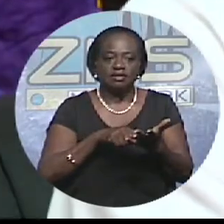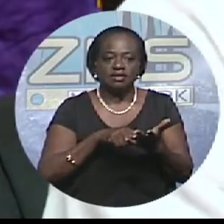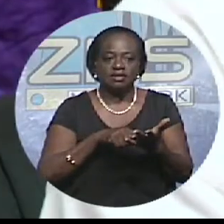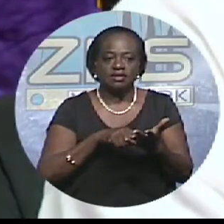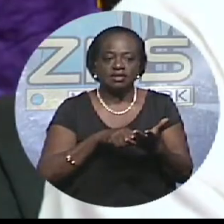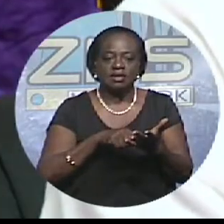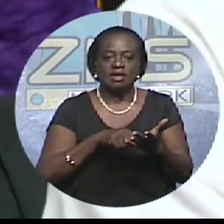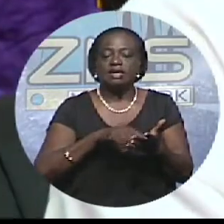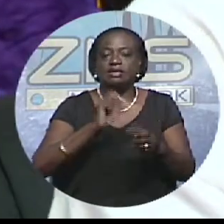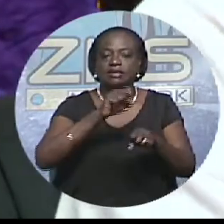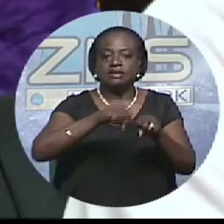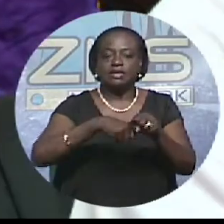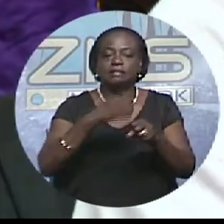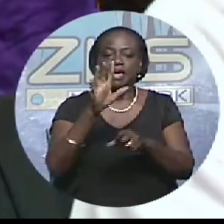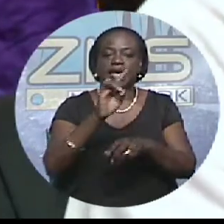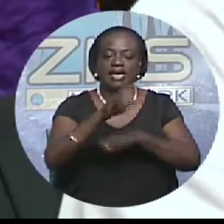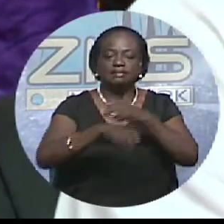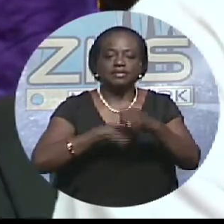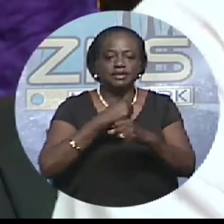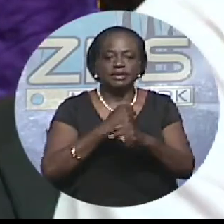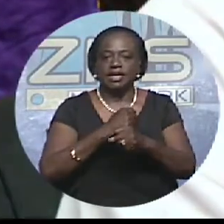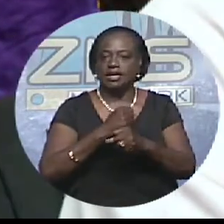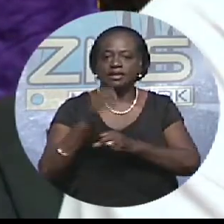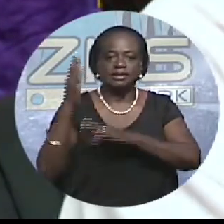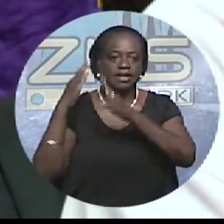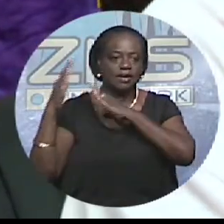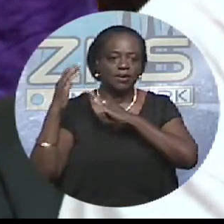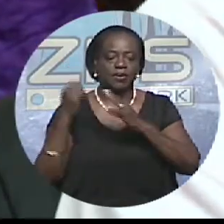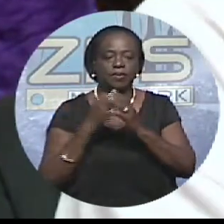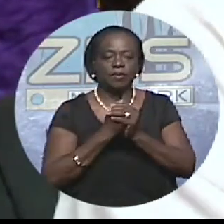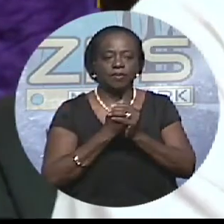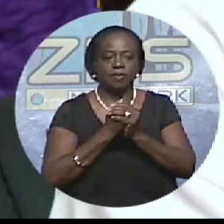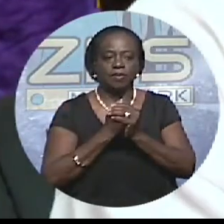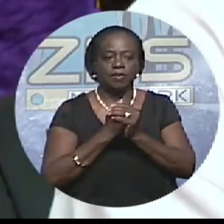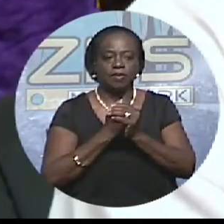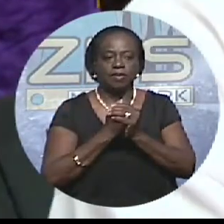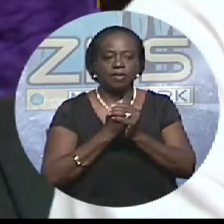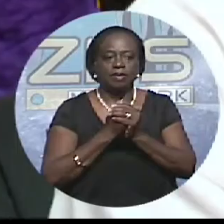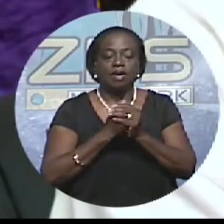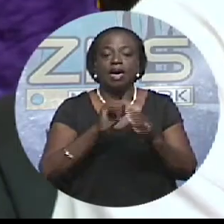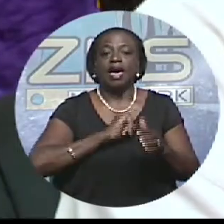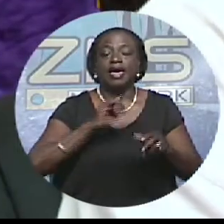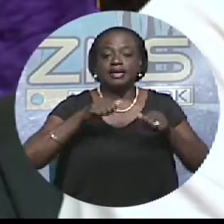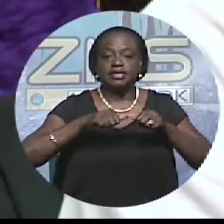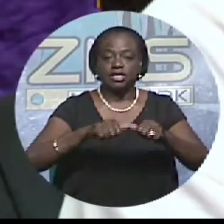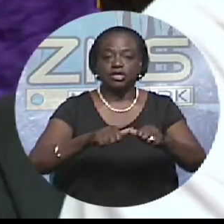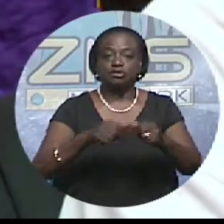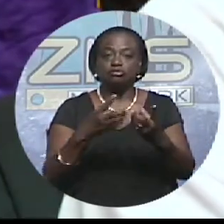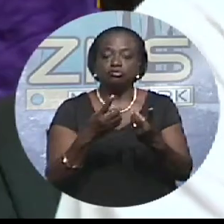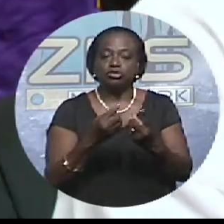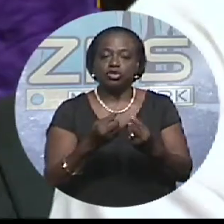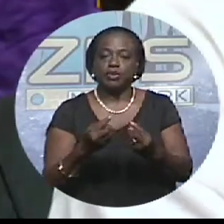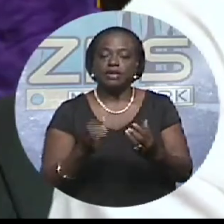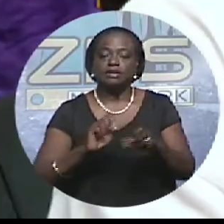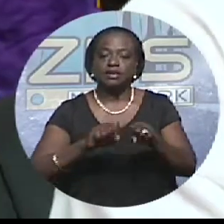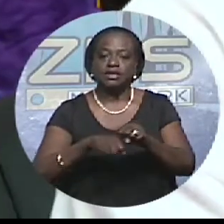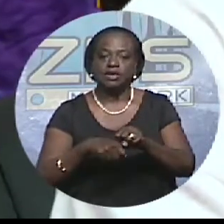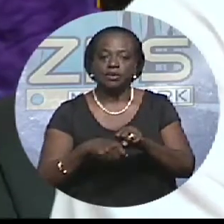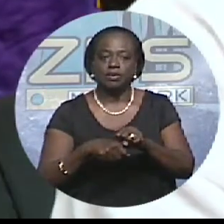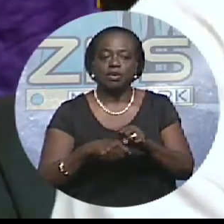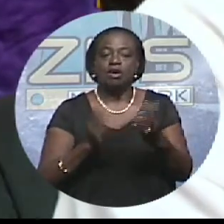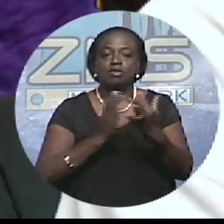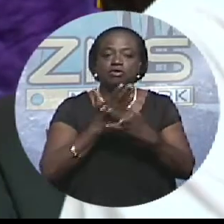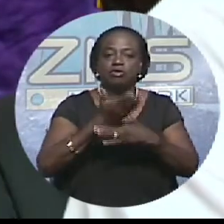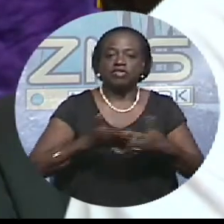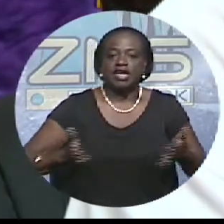8 years ago when I got into the line, and I continued doing so through the